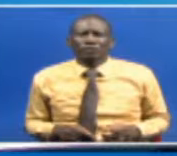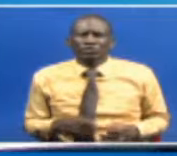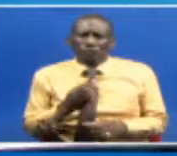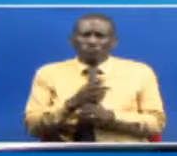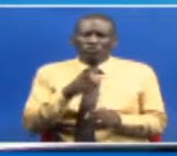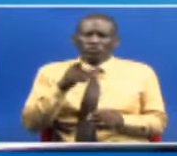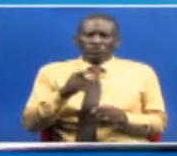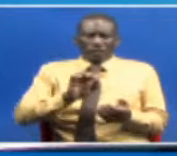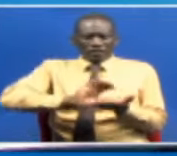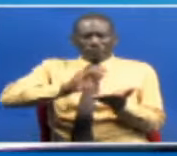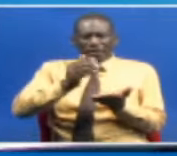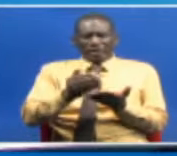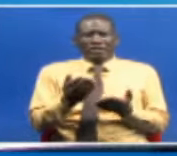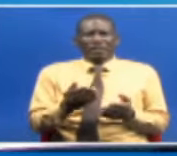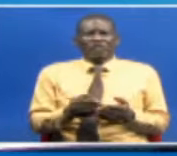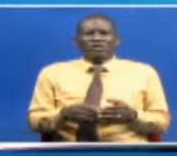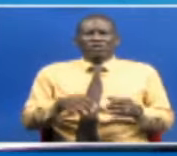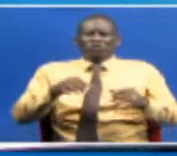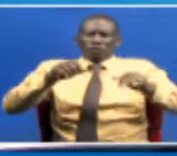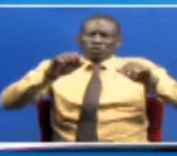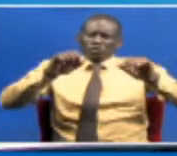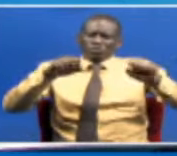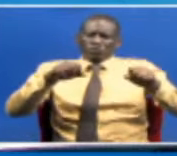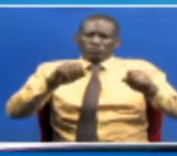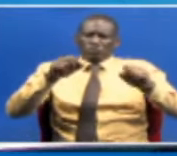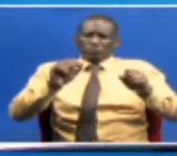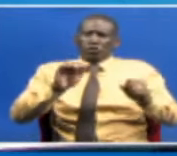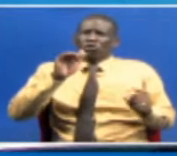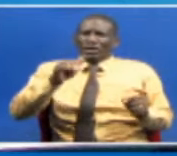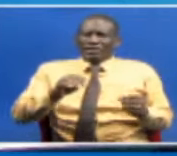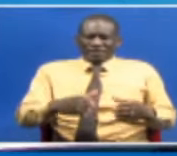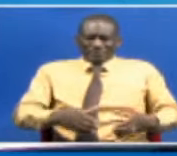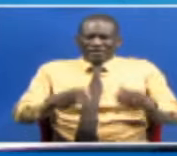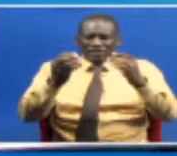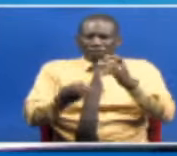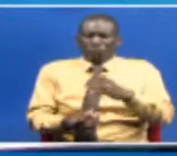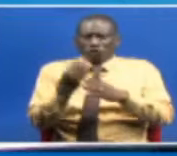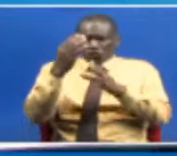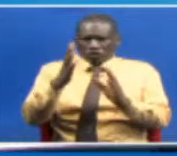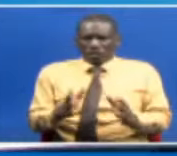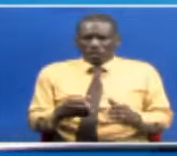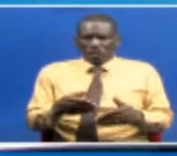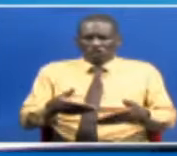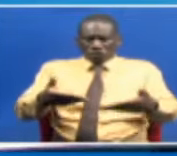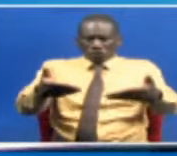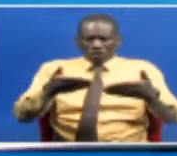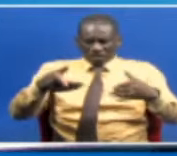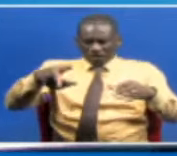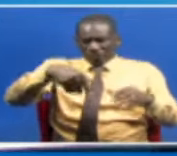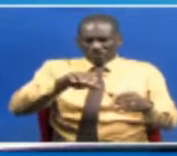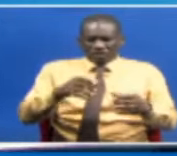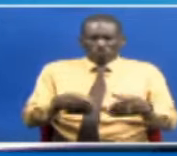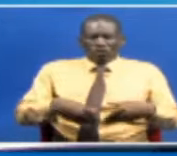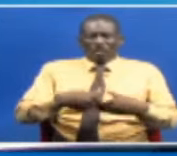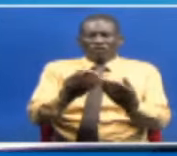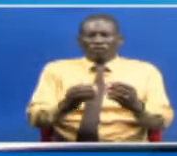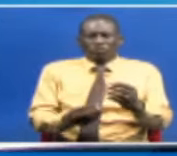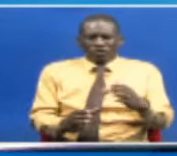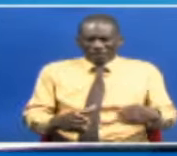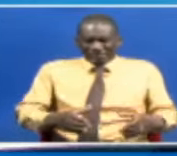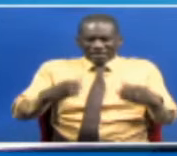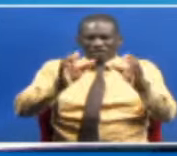that fund, we should be able to ask the cylinder producers to provide cylinders to the homes, and that